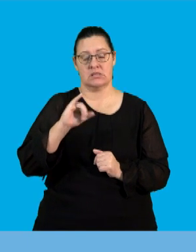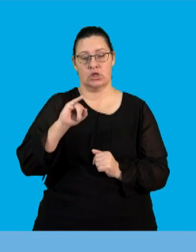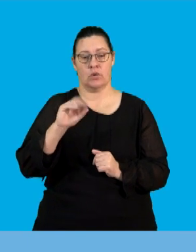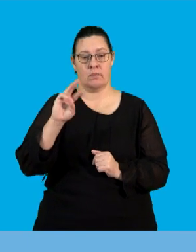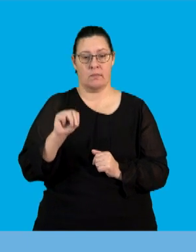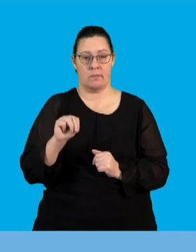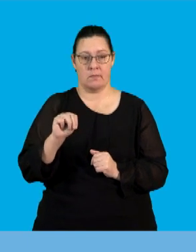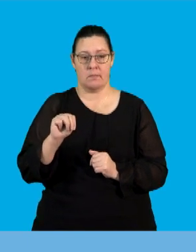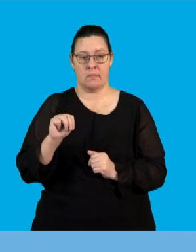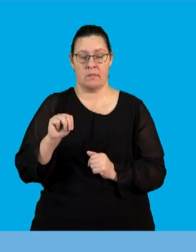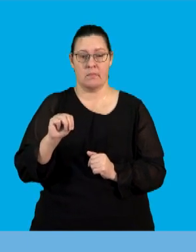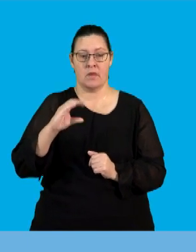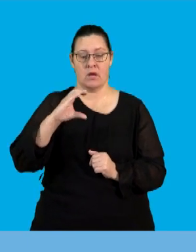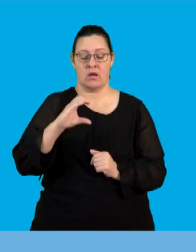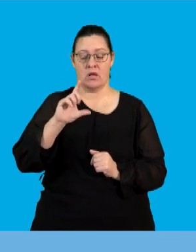calcium